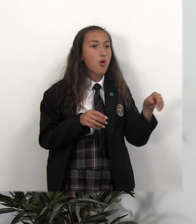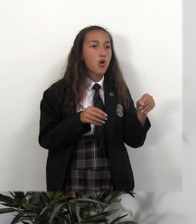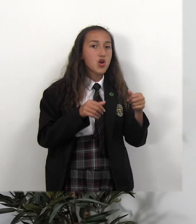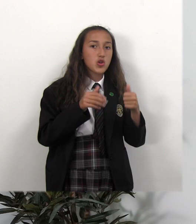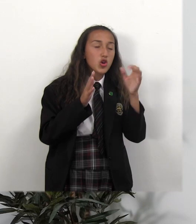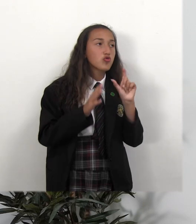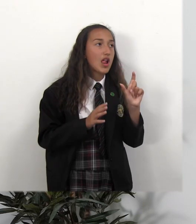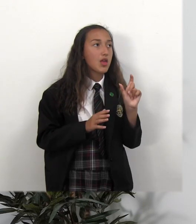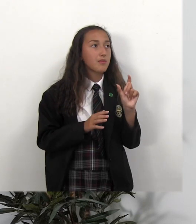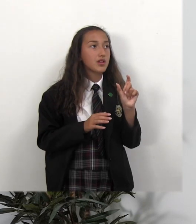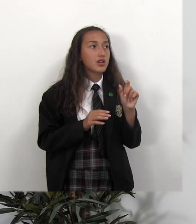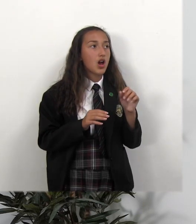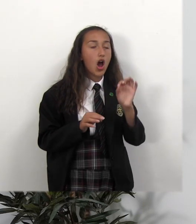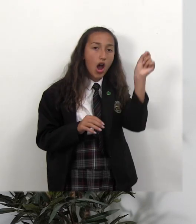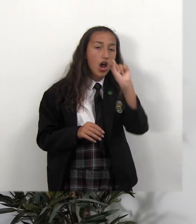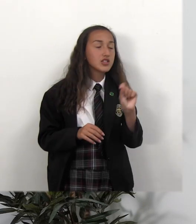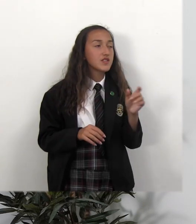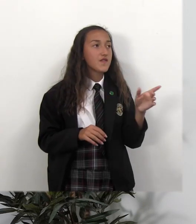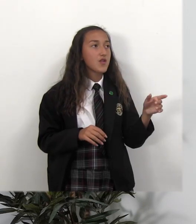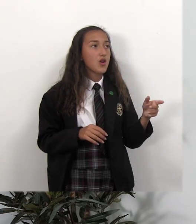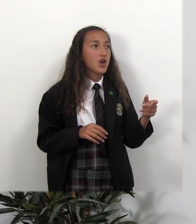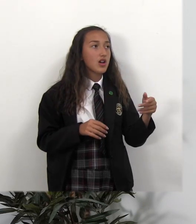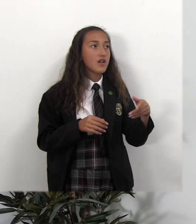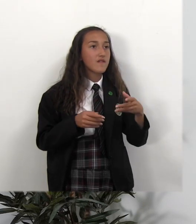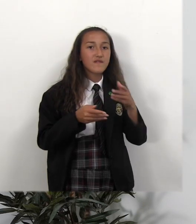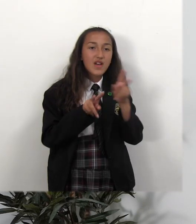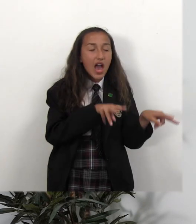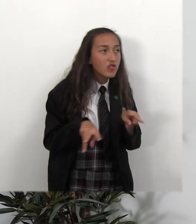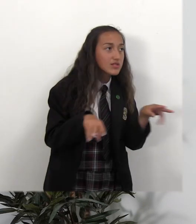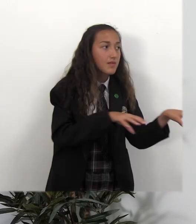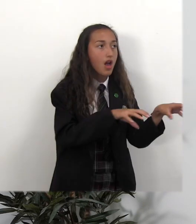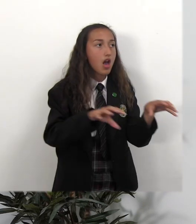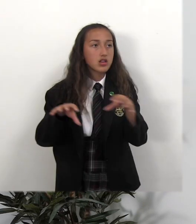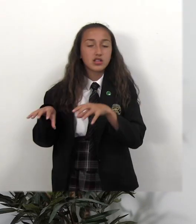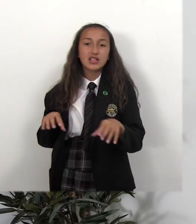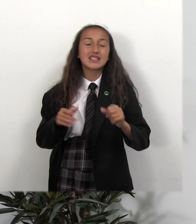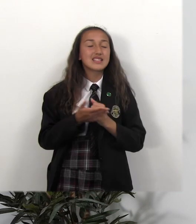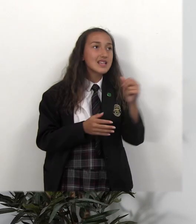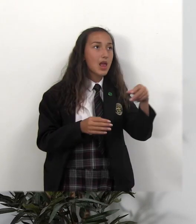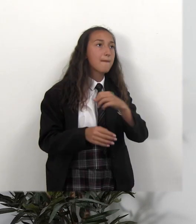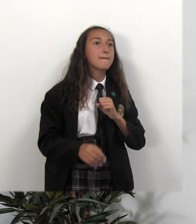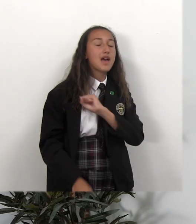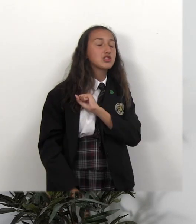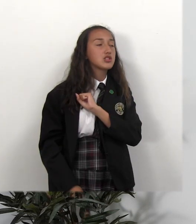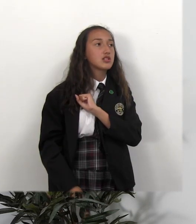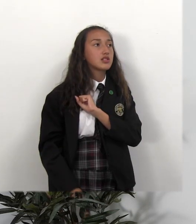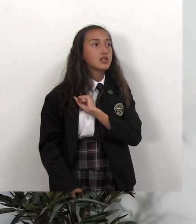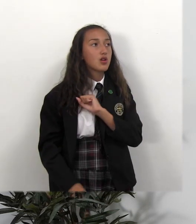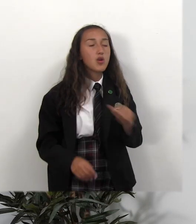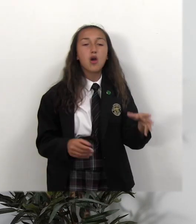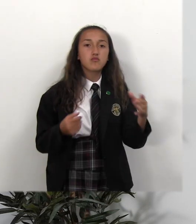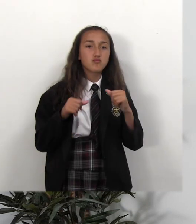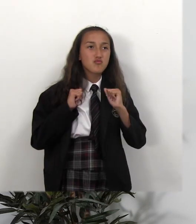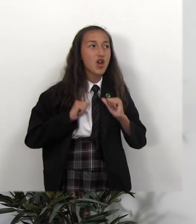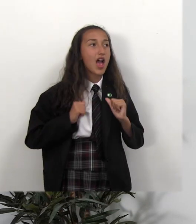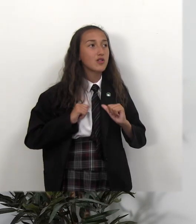subject and the arts, so they have the opportunity to explore various paths and seek out their passions. We are proud of our